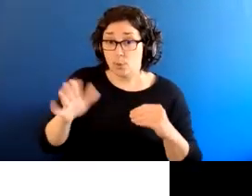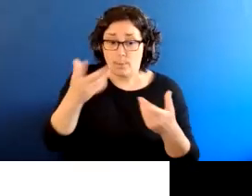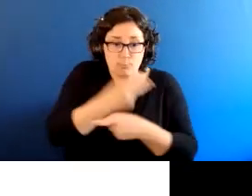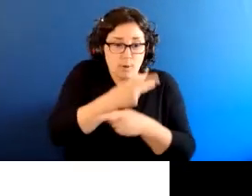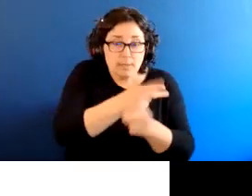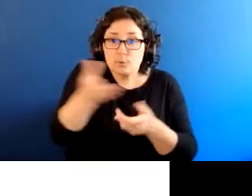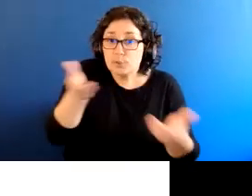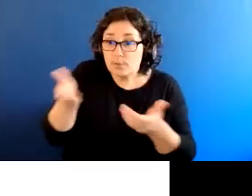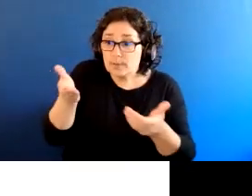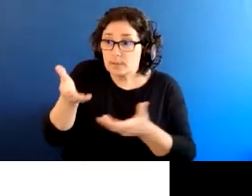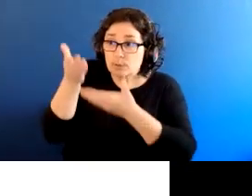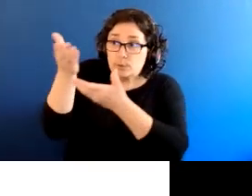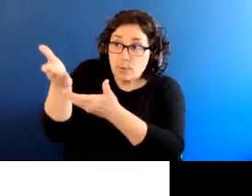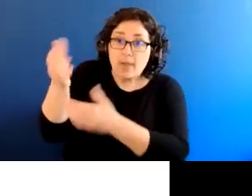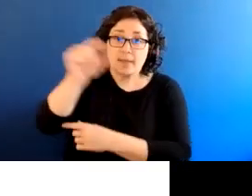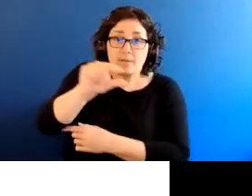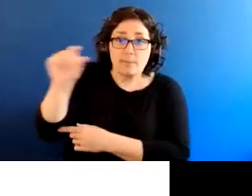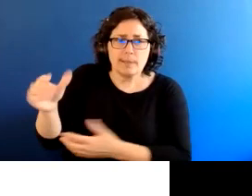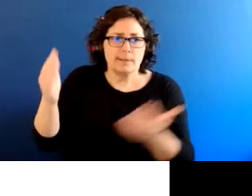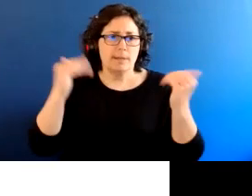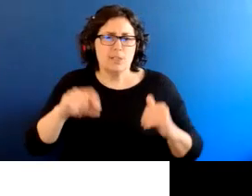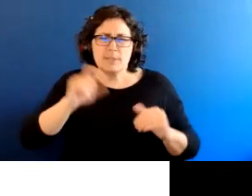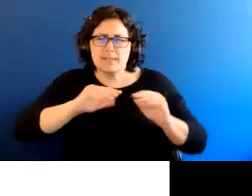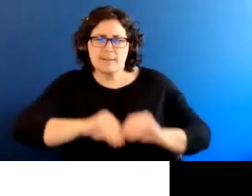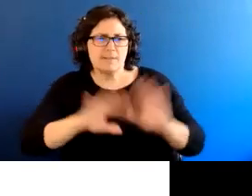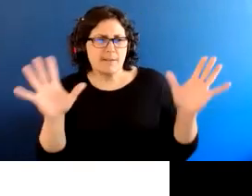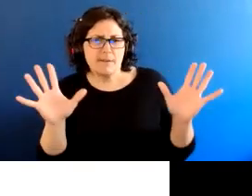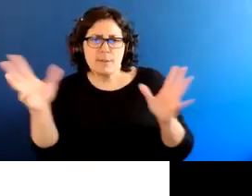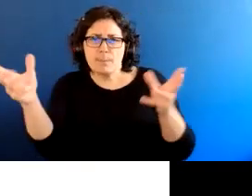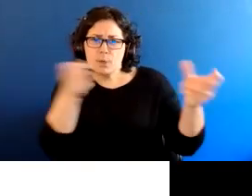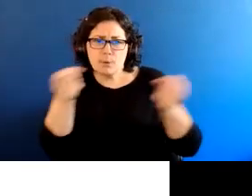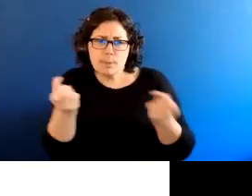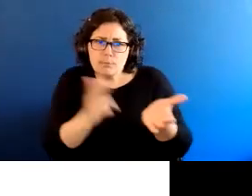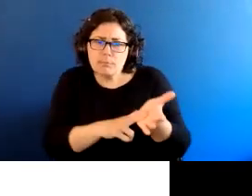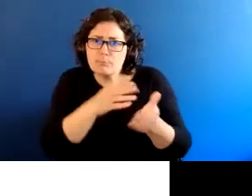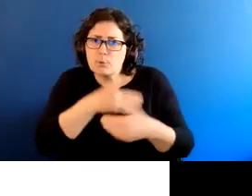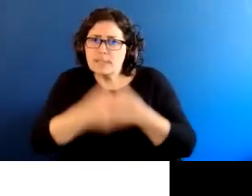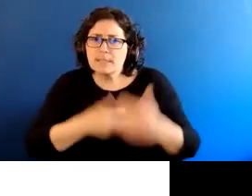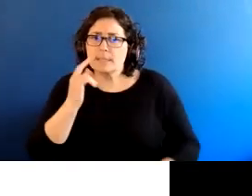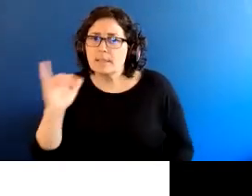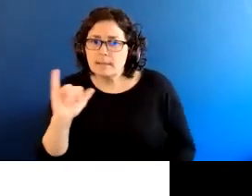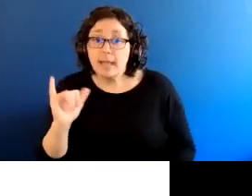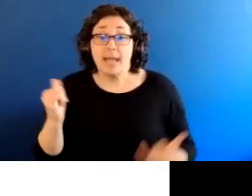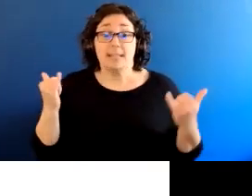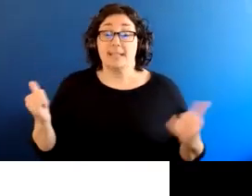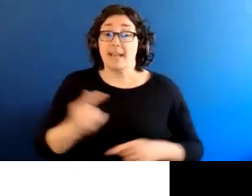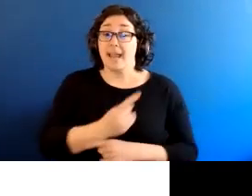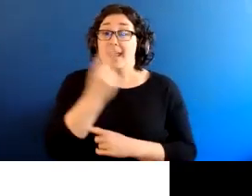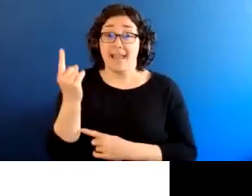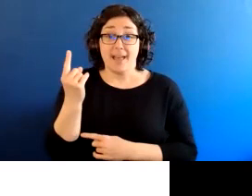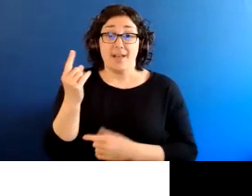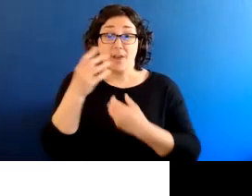government? Do you need clarification on the procurement process? Today, the Office of Small and